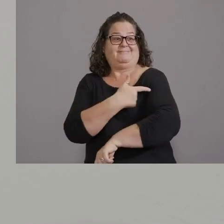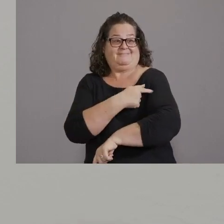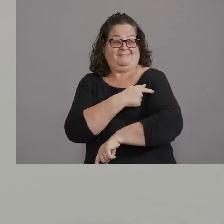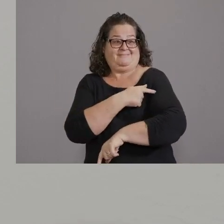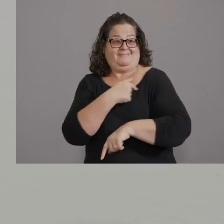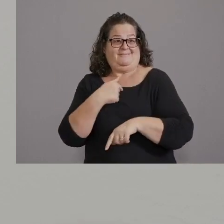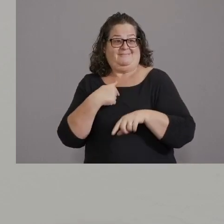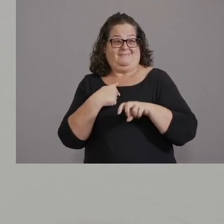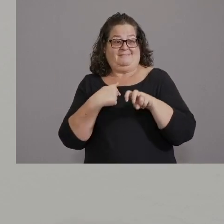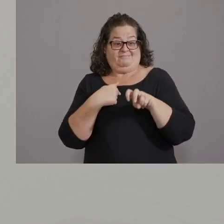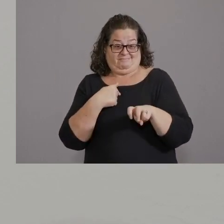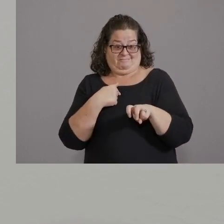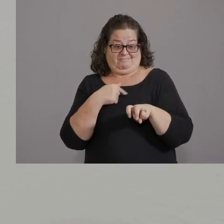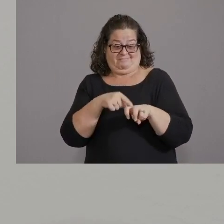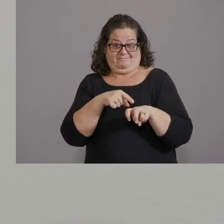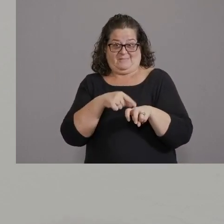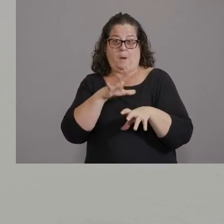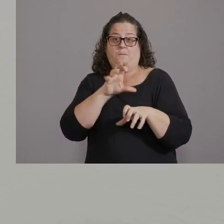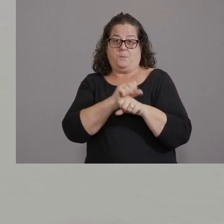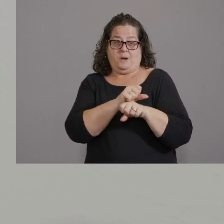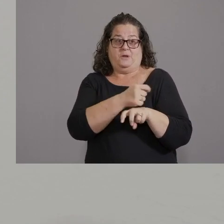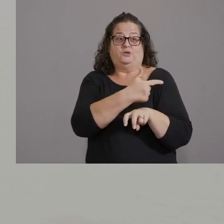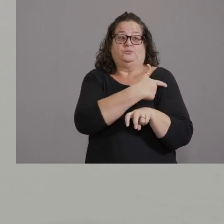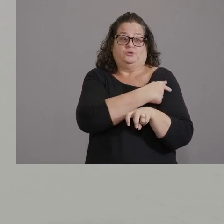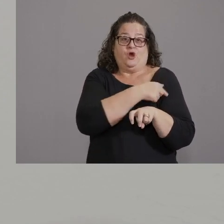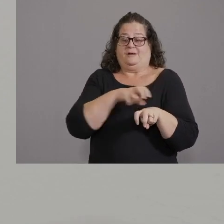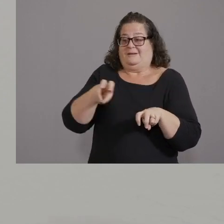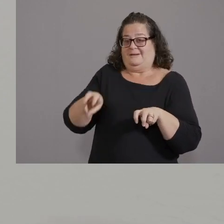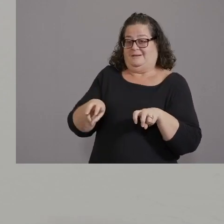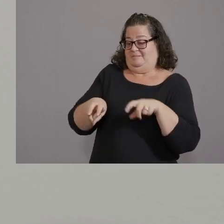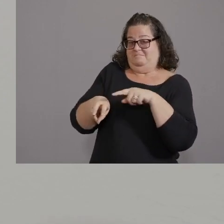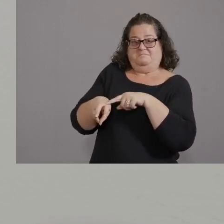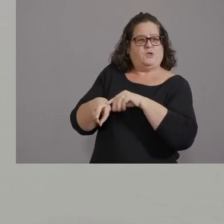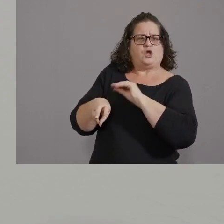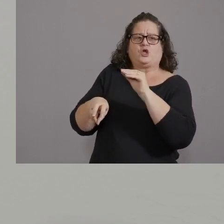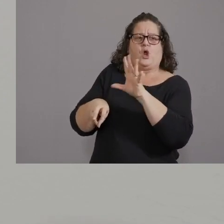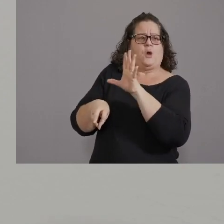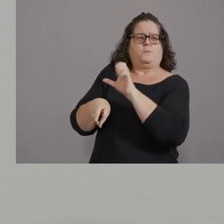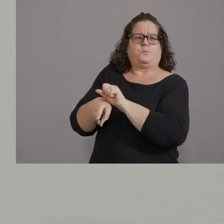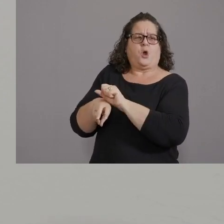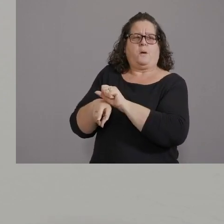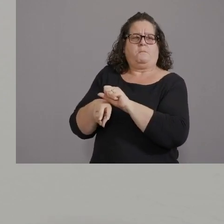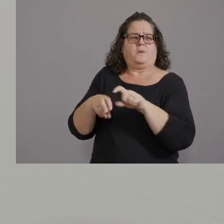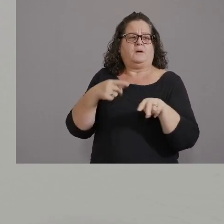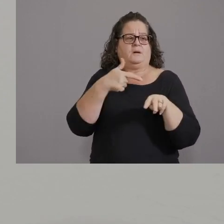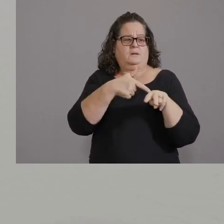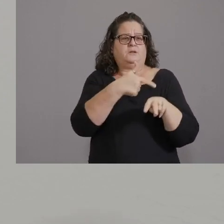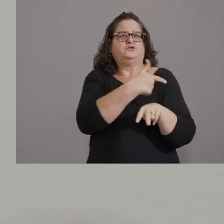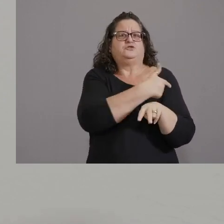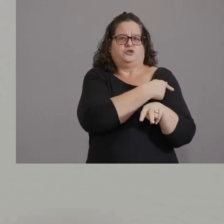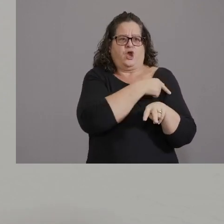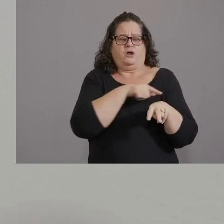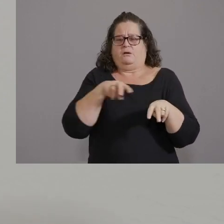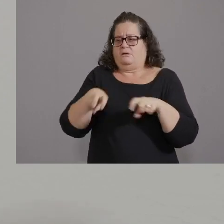person does, but they're getting a shot also. What does this do for supply,